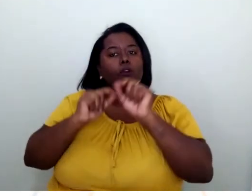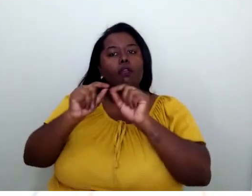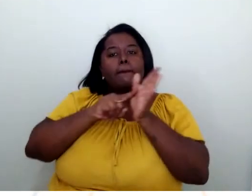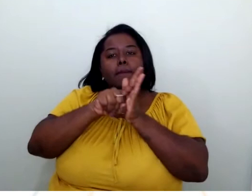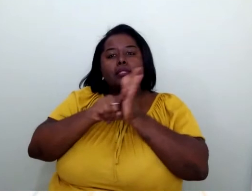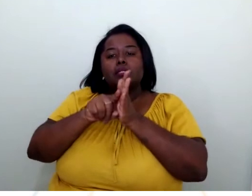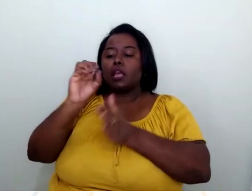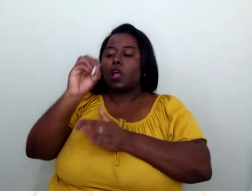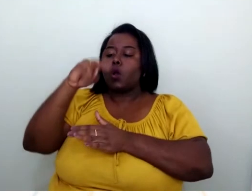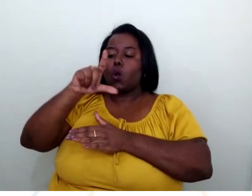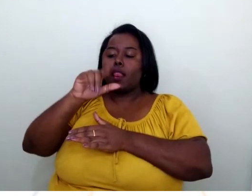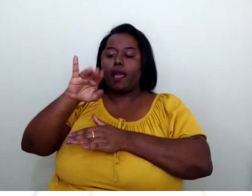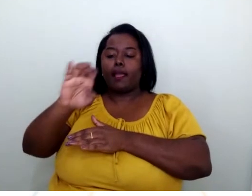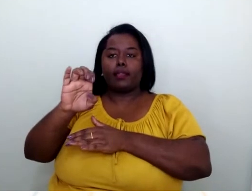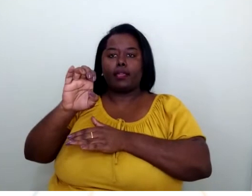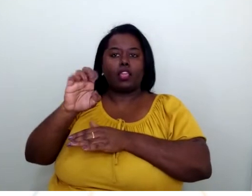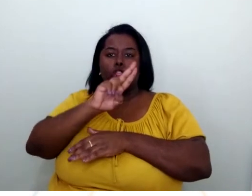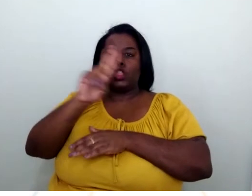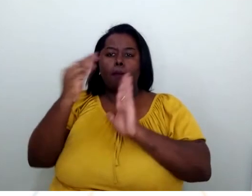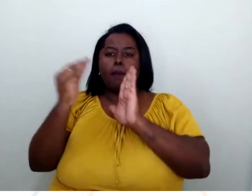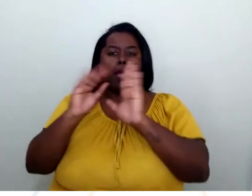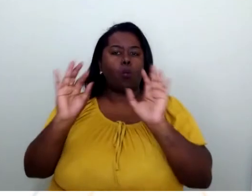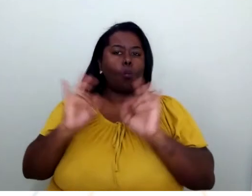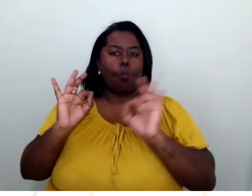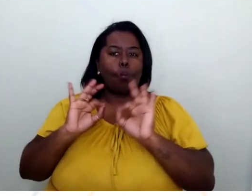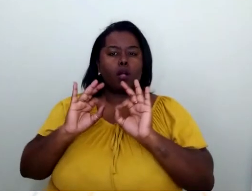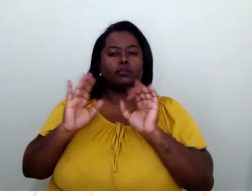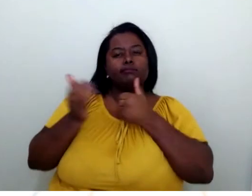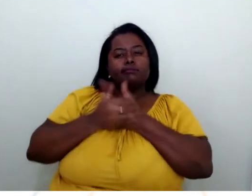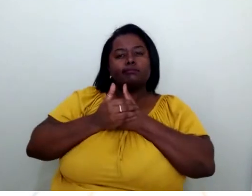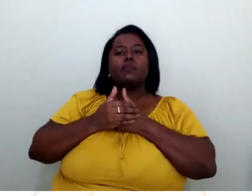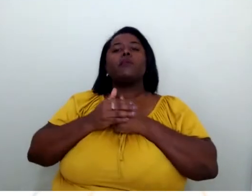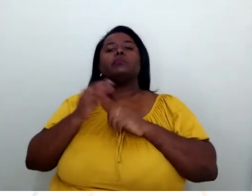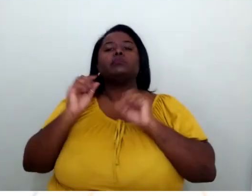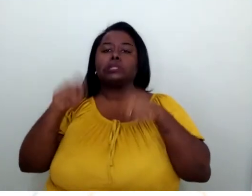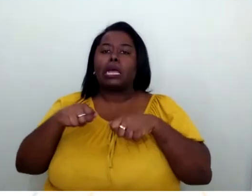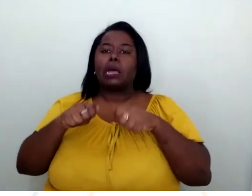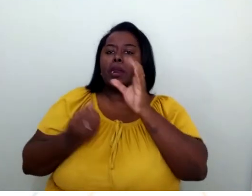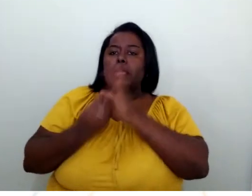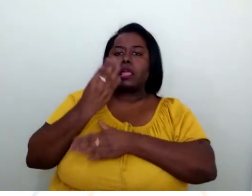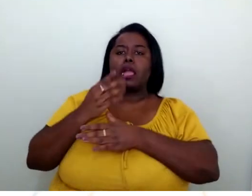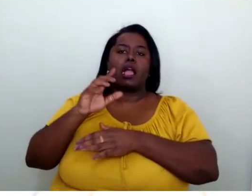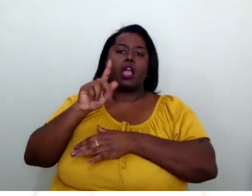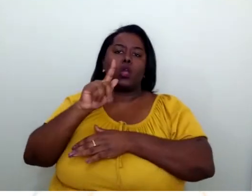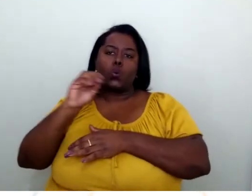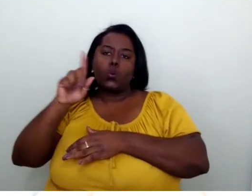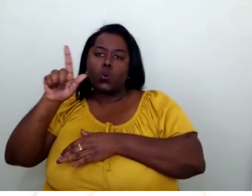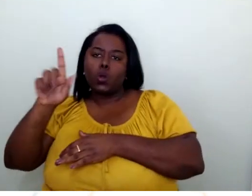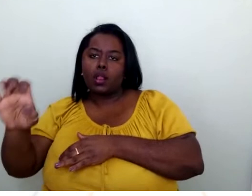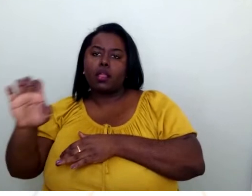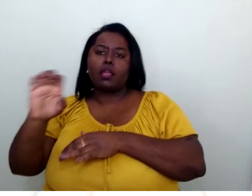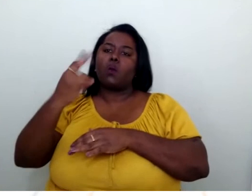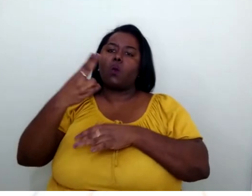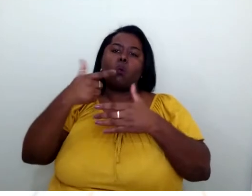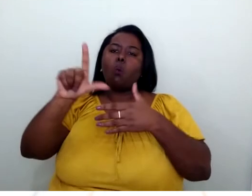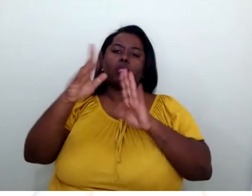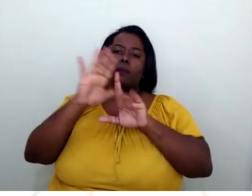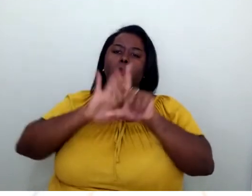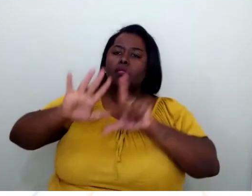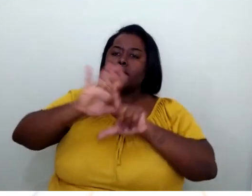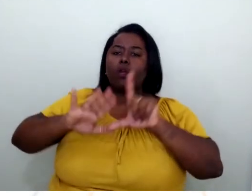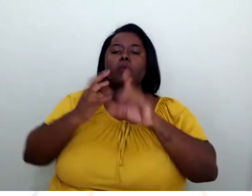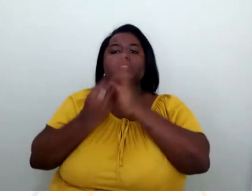comfortable disagreeing with them, but still maintaining a sense of trust. Again, emphasizing that I don't quite understand where your